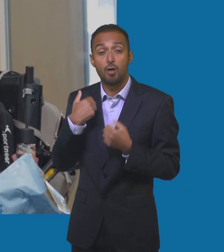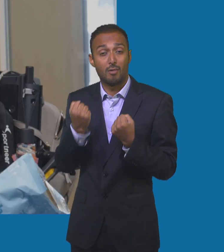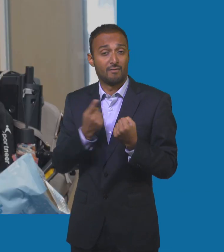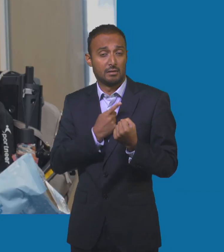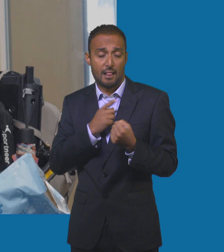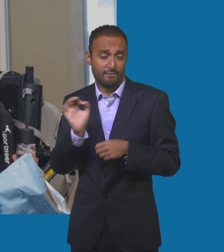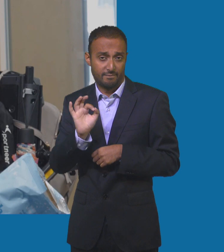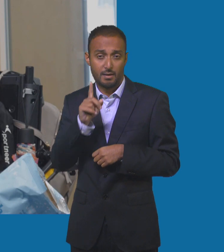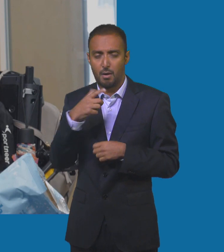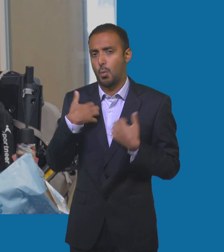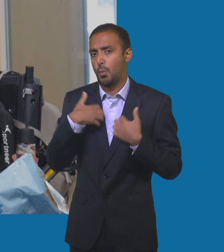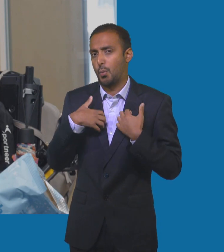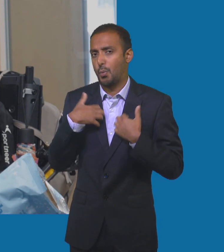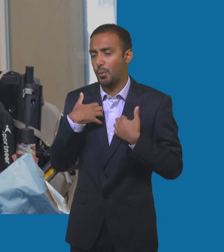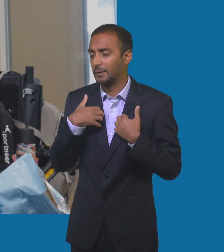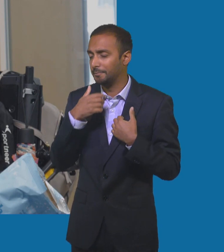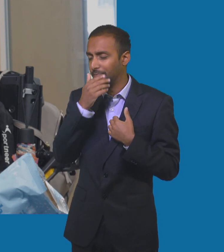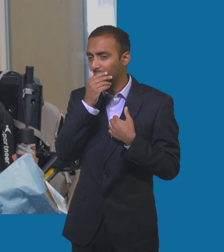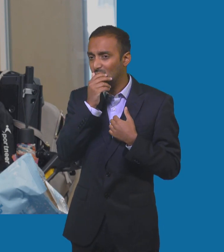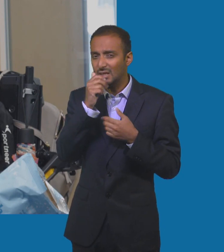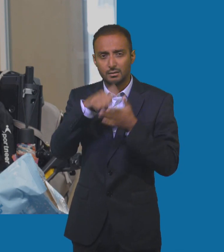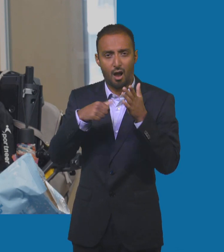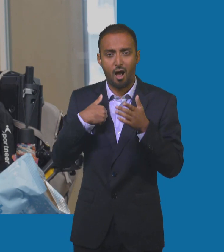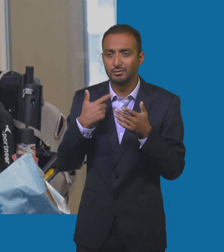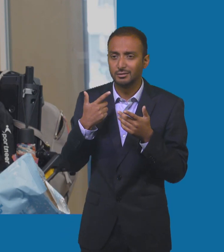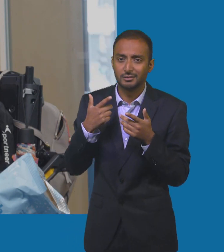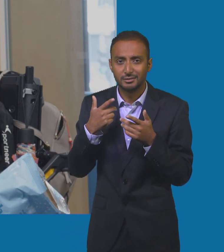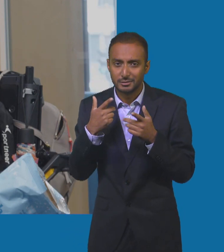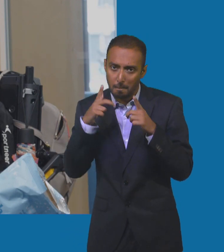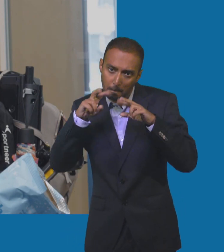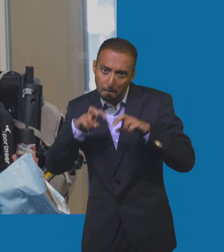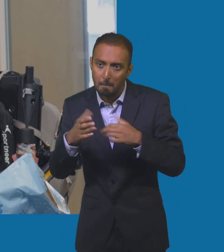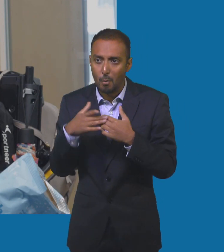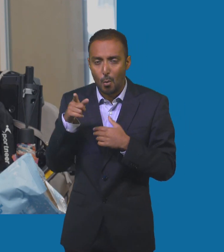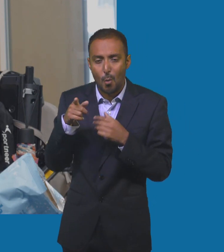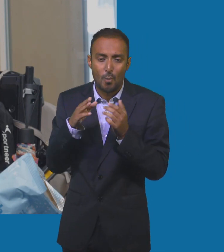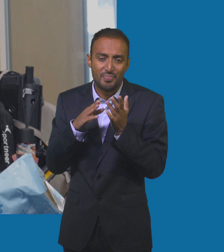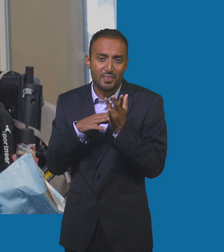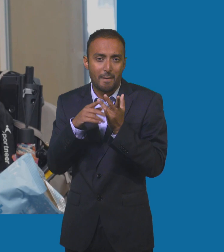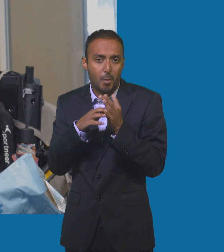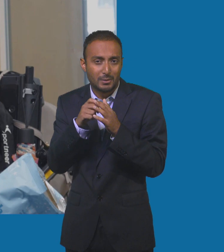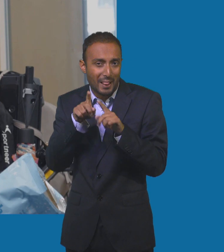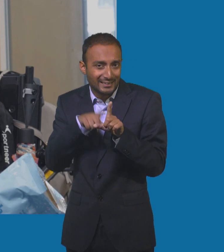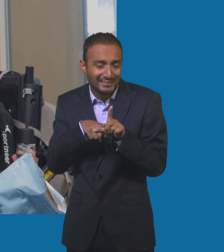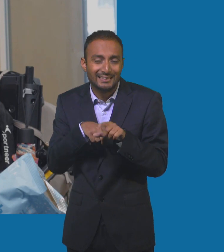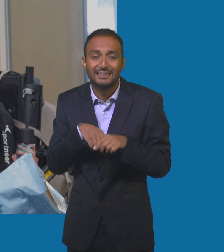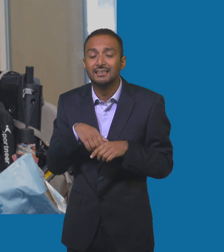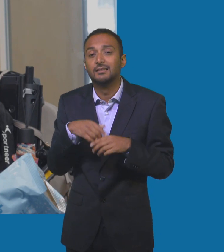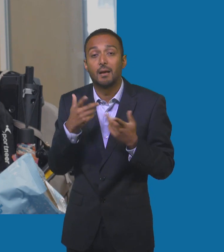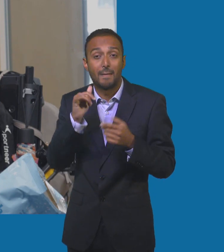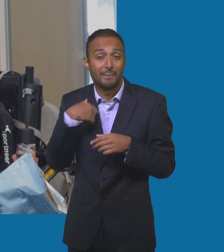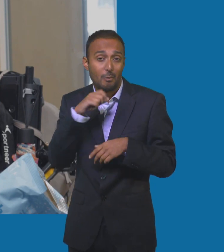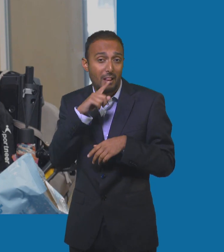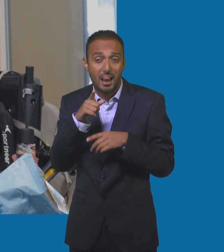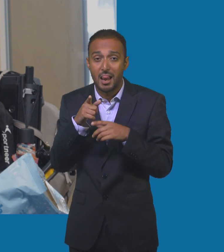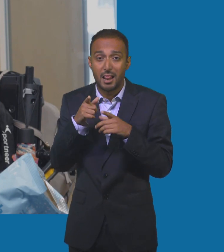looking forward to starting my journey, particularly with Motability, so I'll watch this space. I should do some vlogging and see how